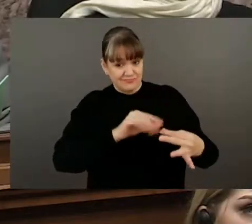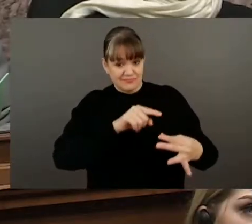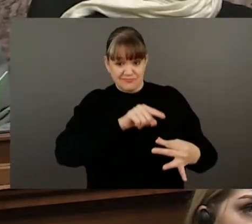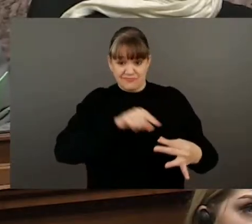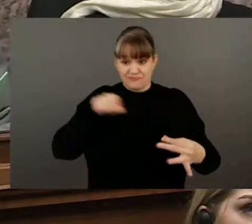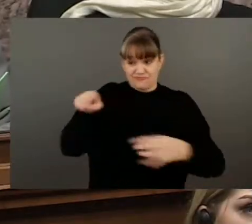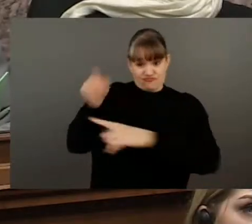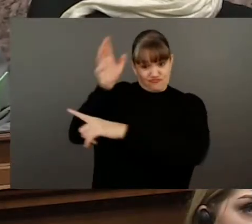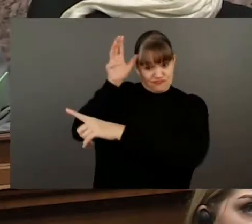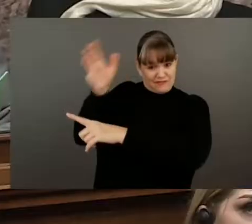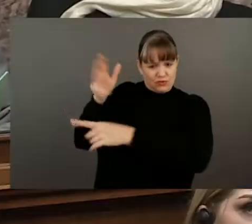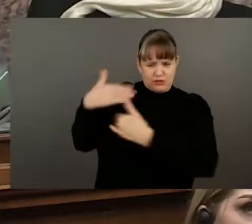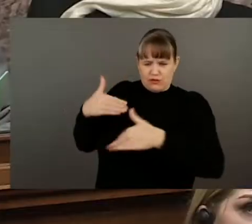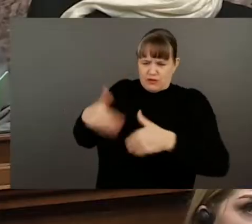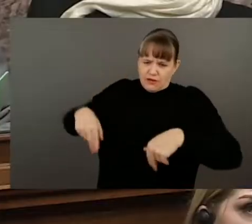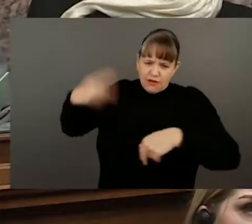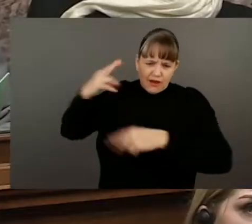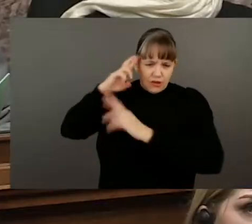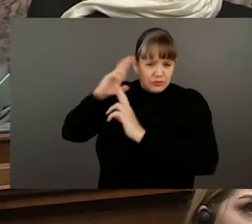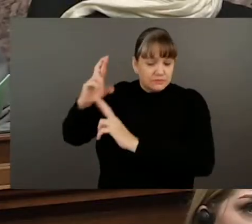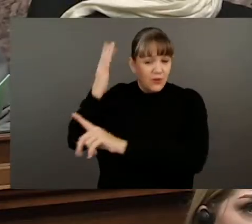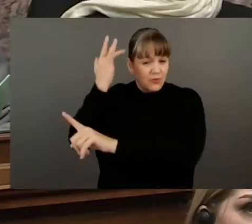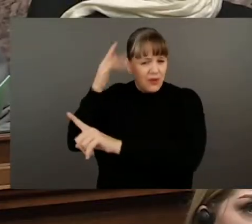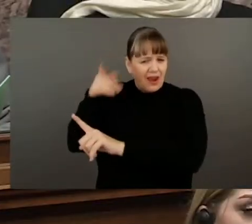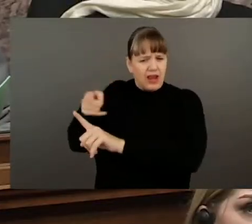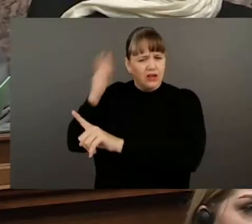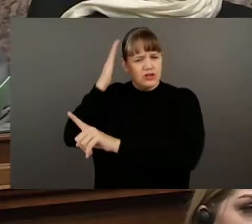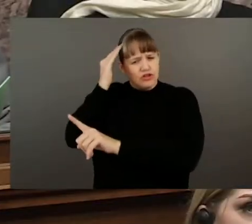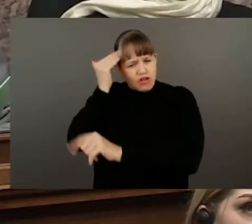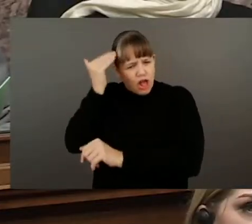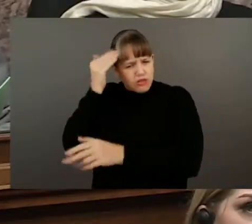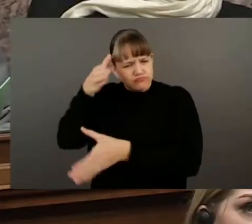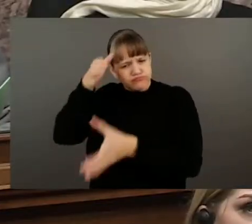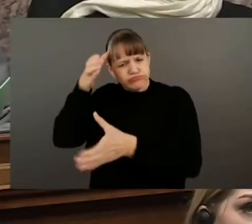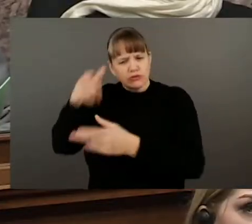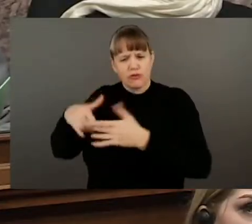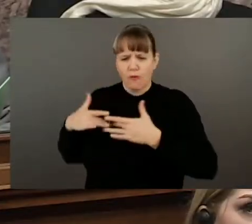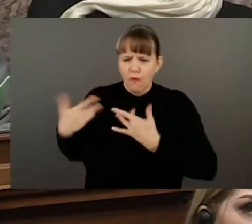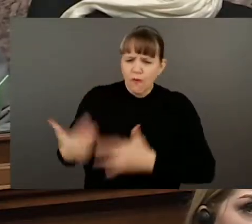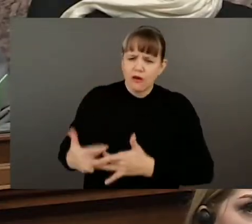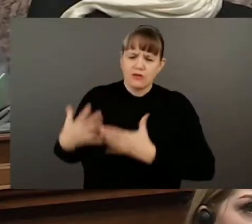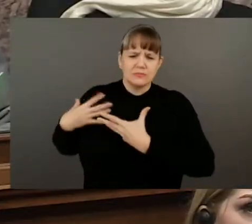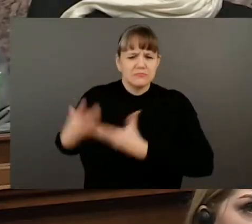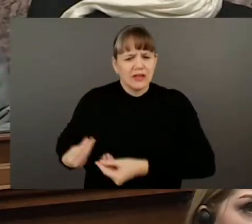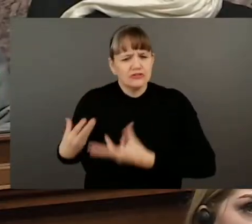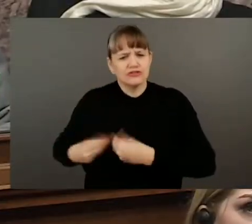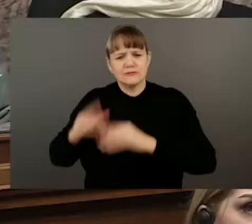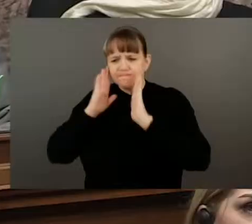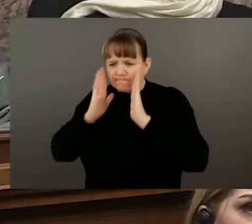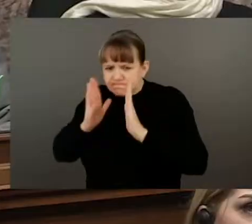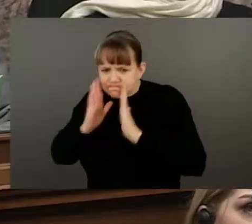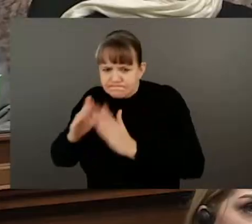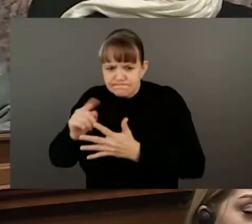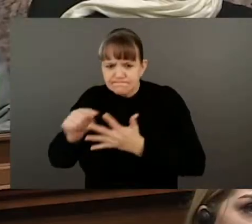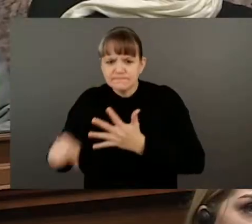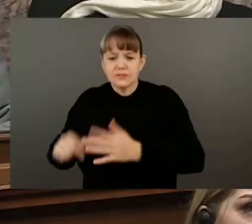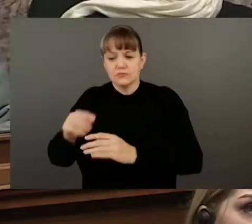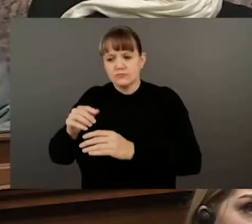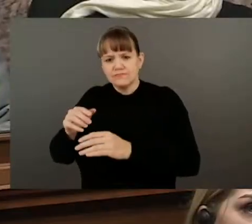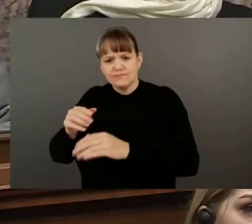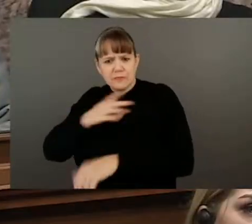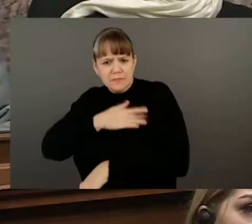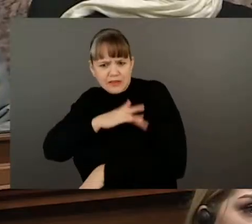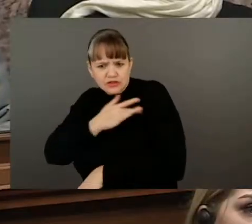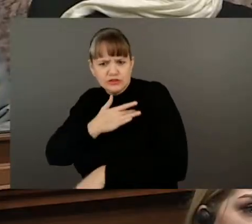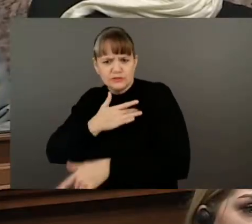to healing and maintaining the good health of his patients. His legacy has shaped my deep appreciation for